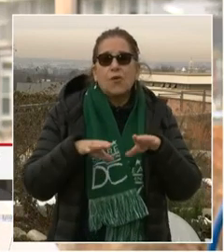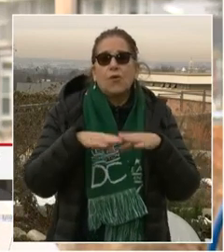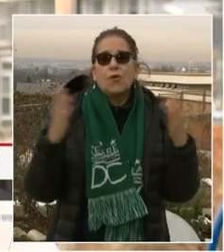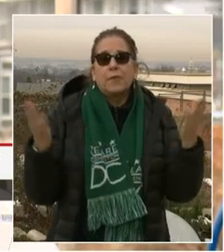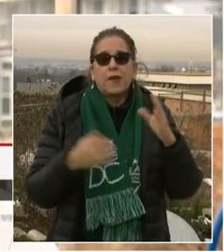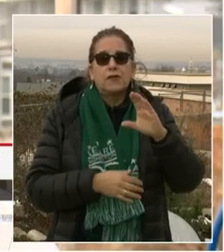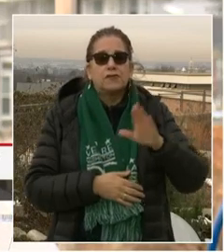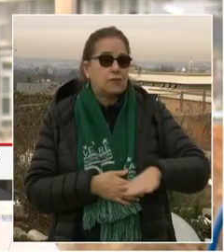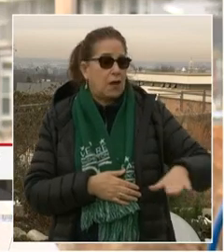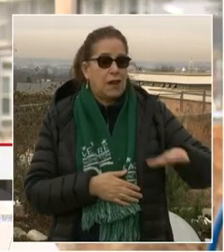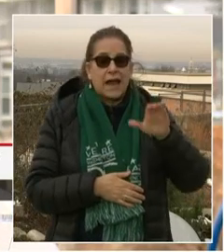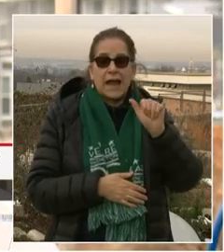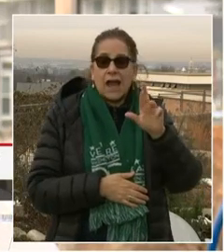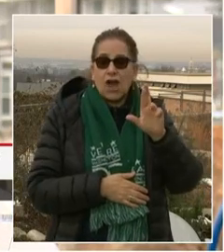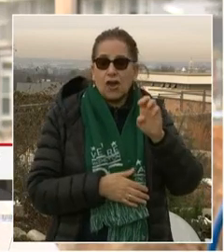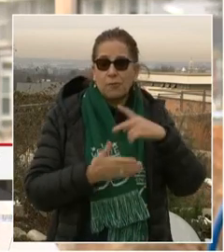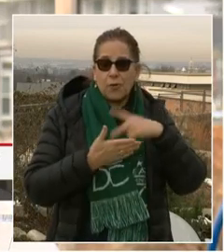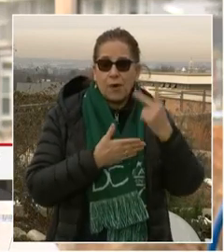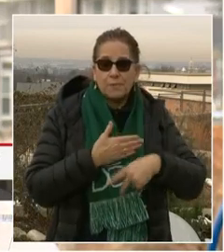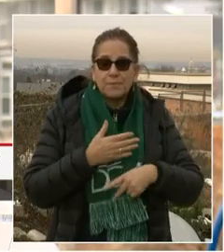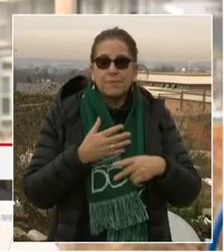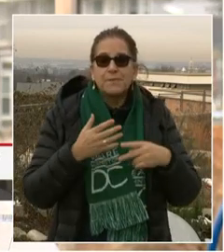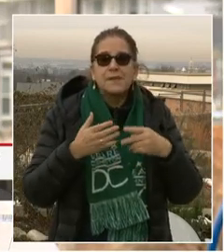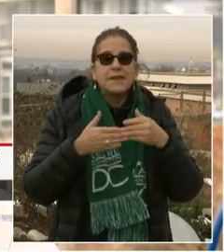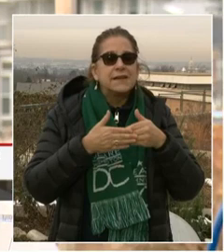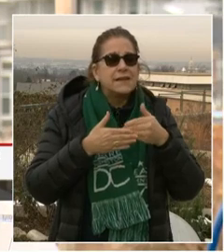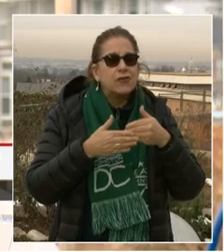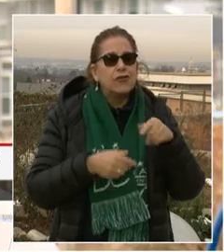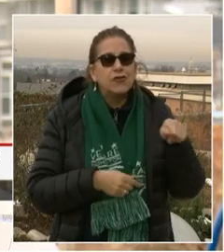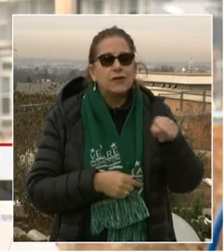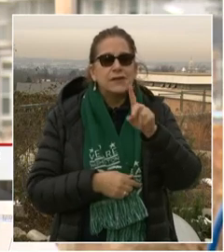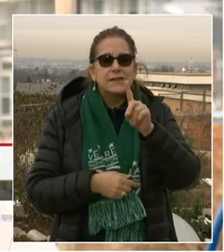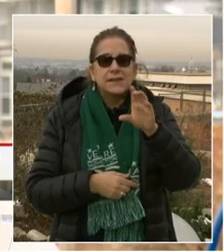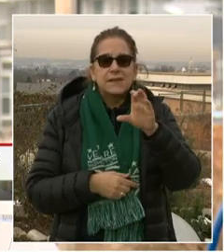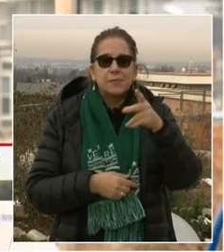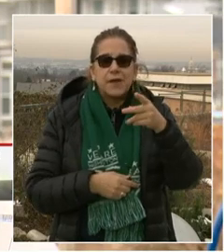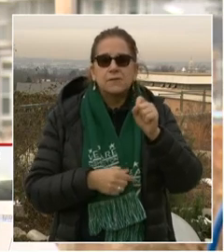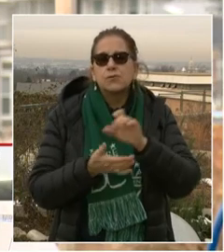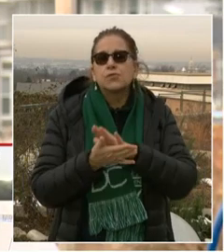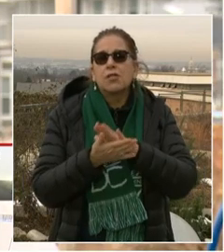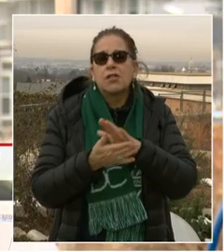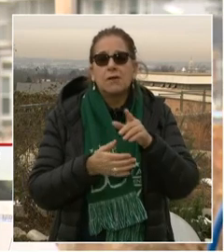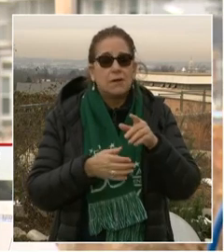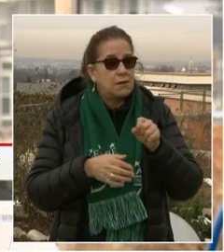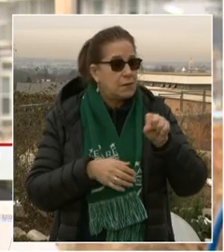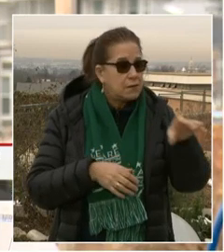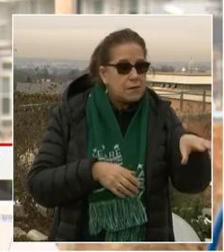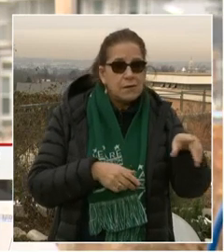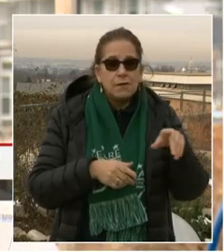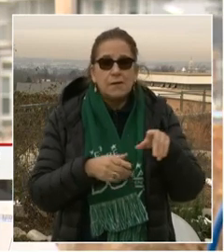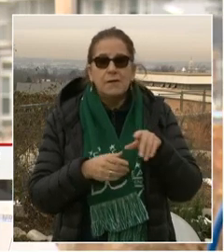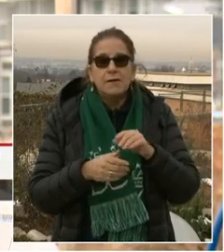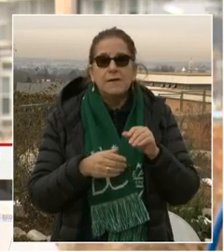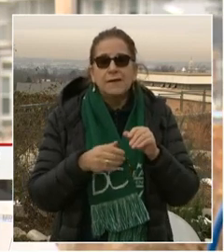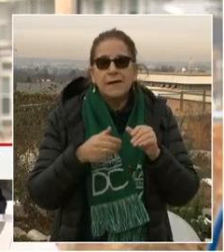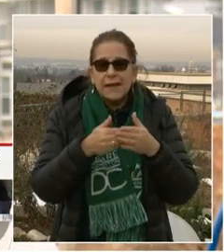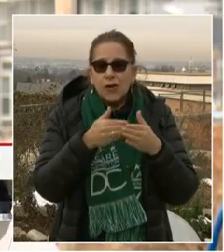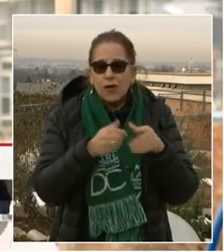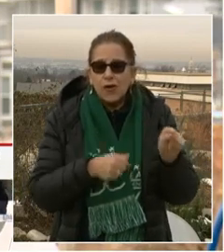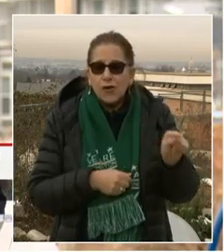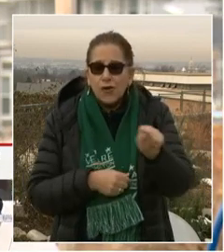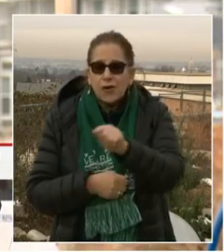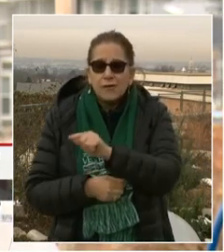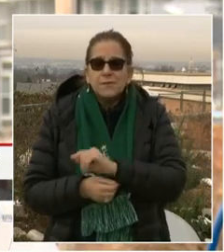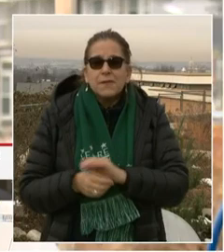in more DC public schools, and there's more to come. And we hit that goal early in